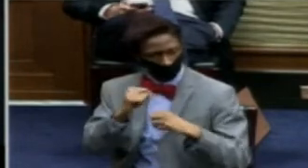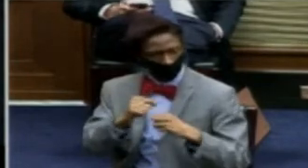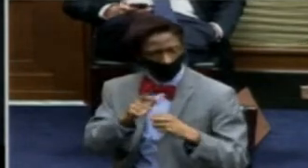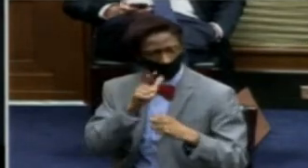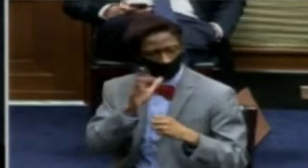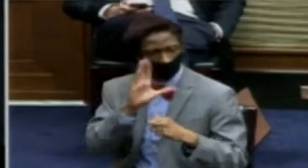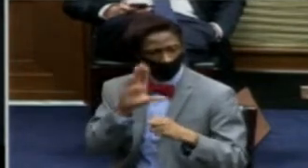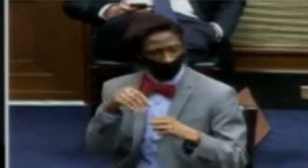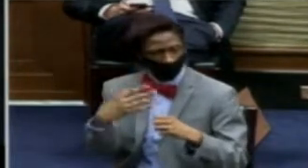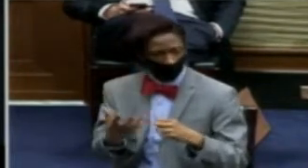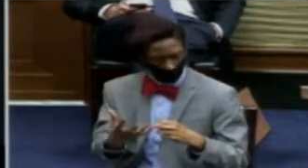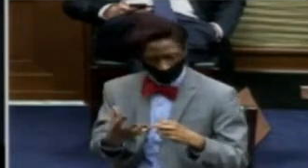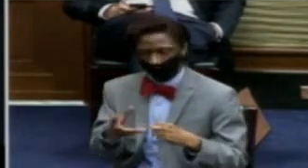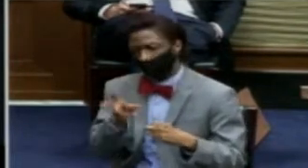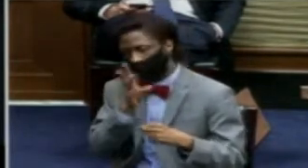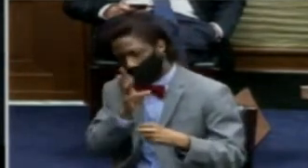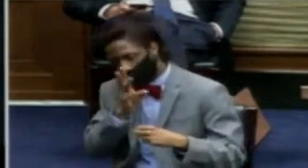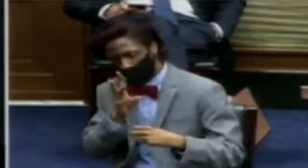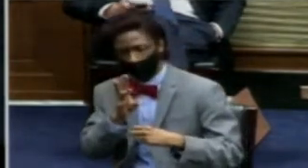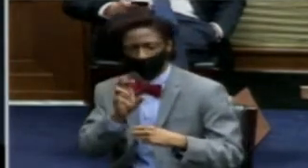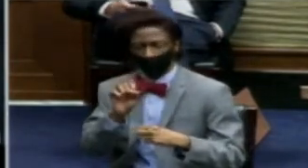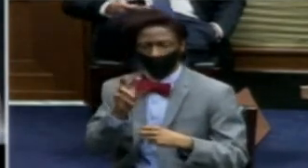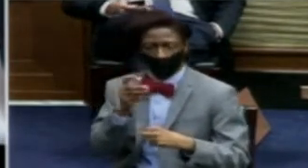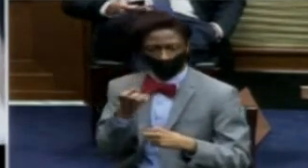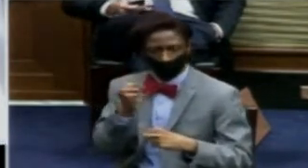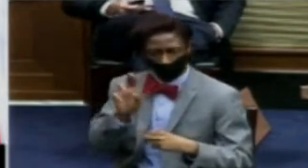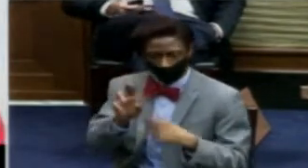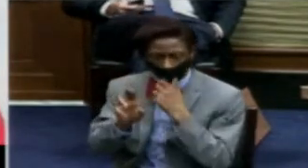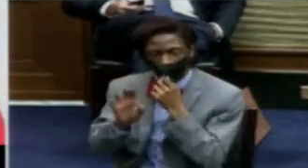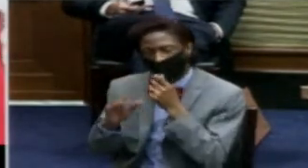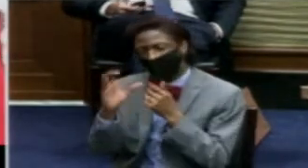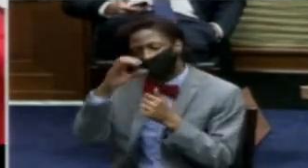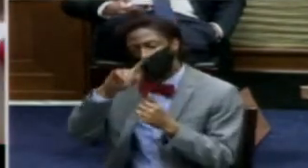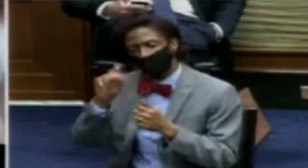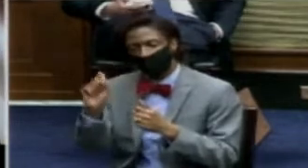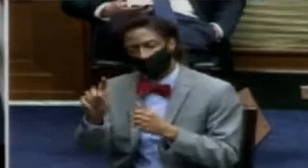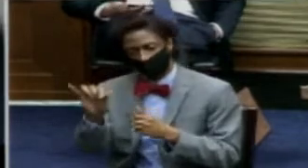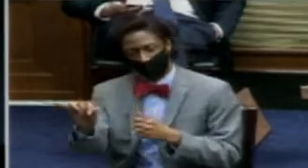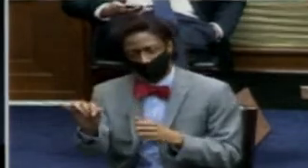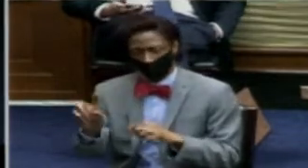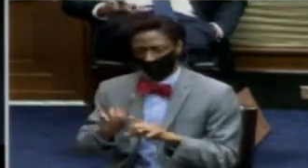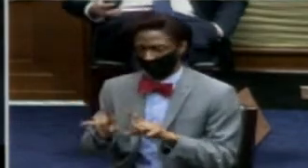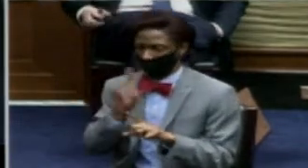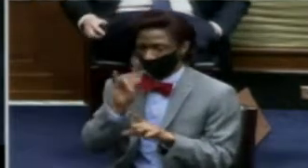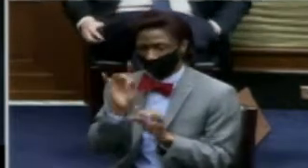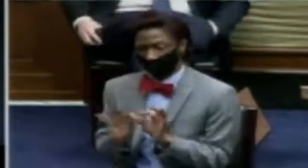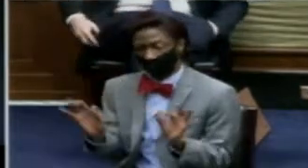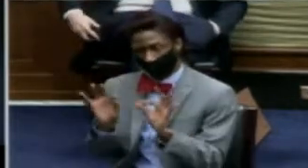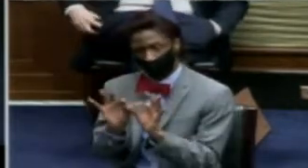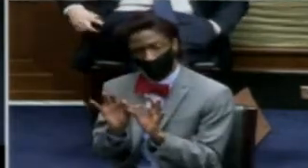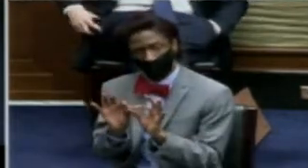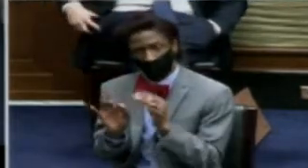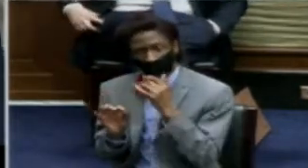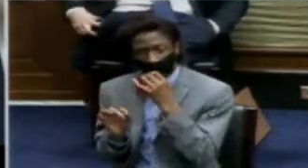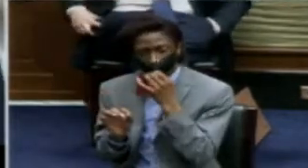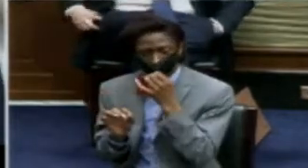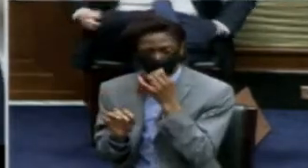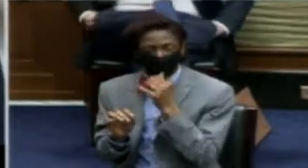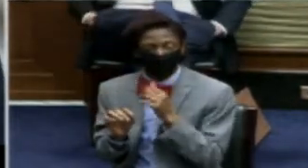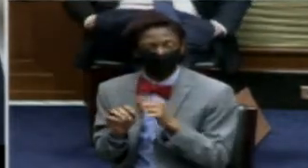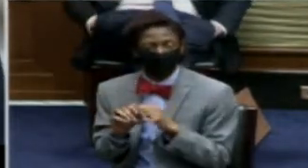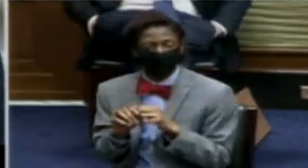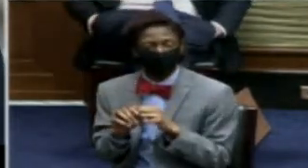federal district, or water, or even snow removal? Now, it's kind of weird to ask those questions, but I think they're pertinent. And I want to turn to something else that